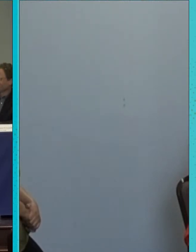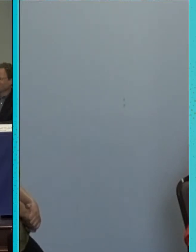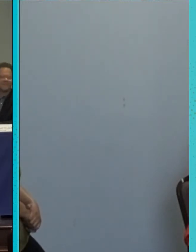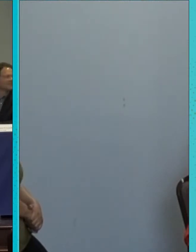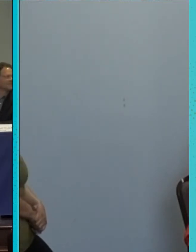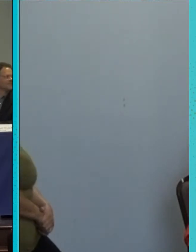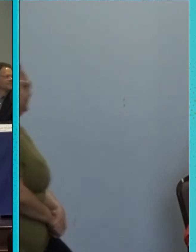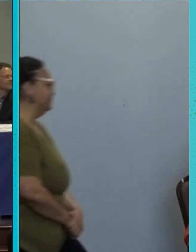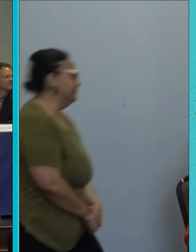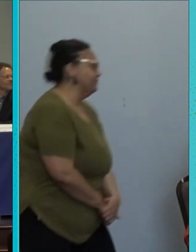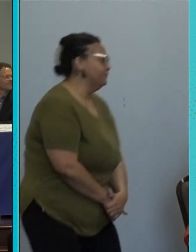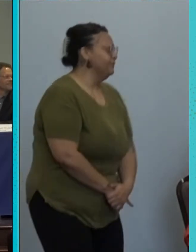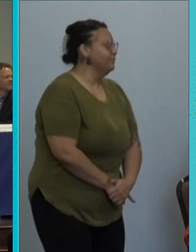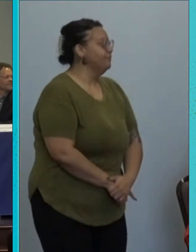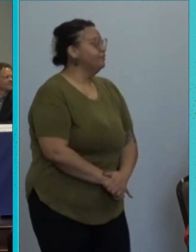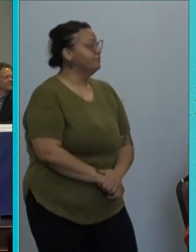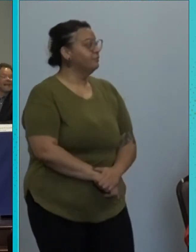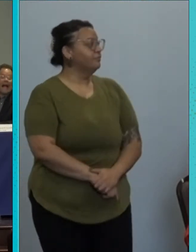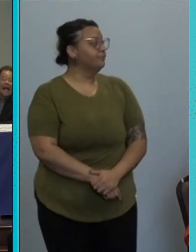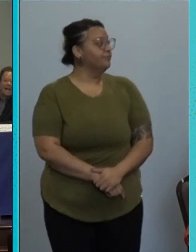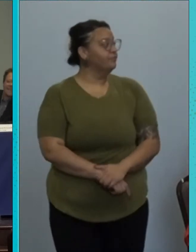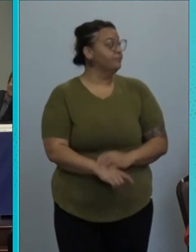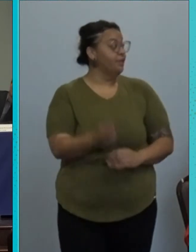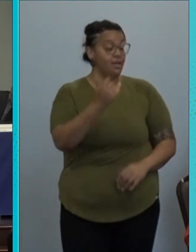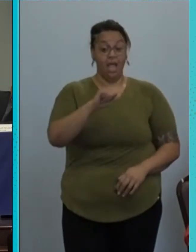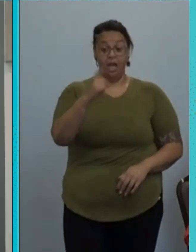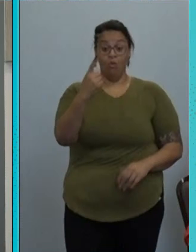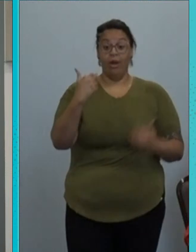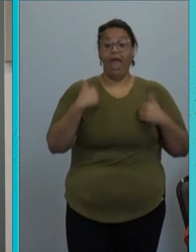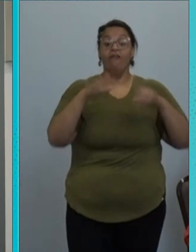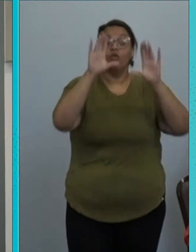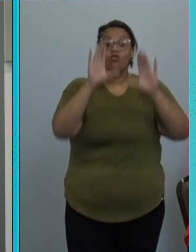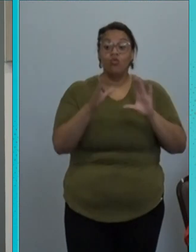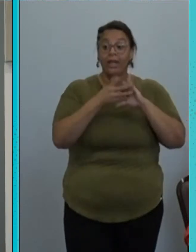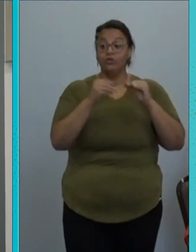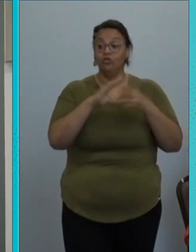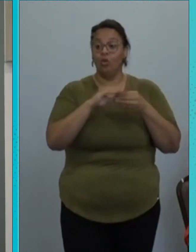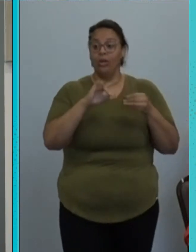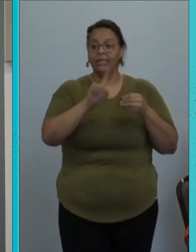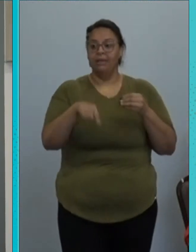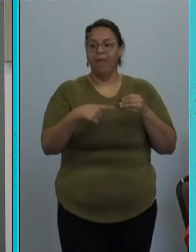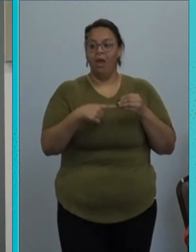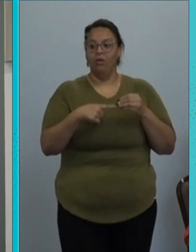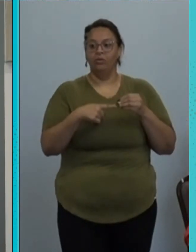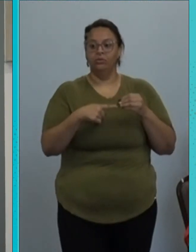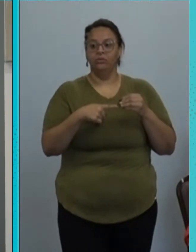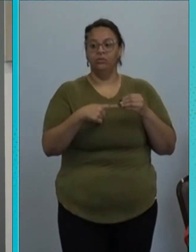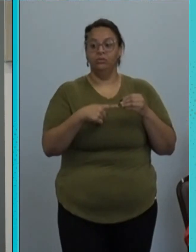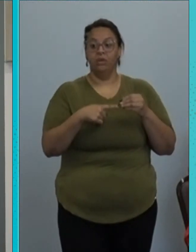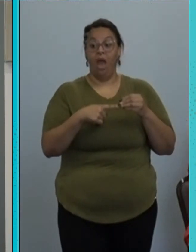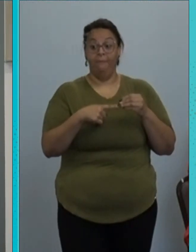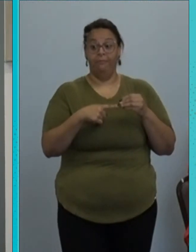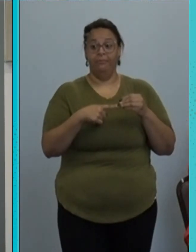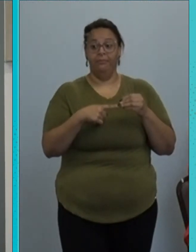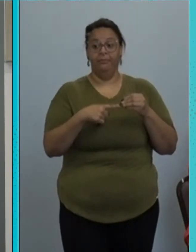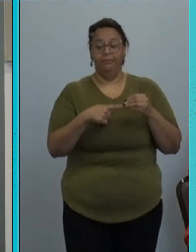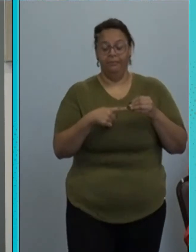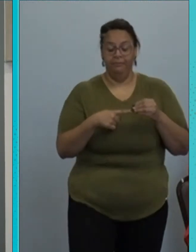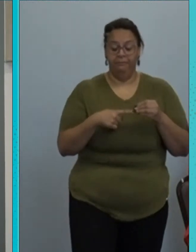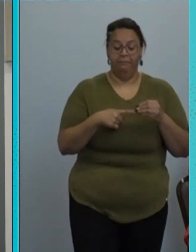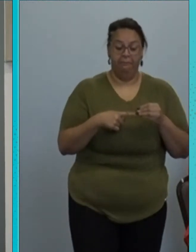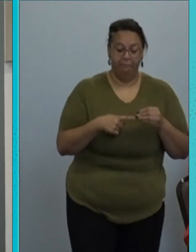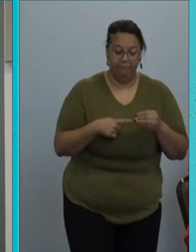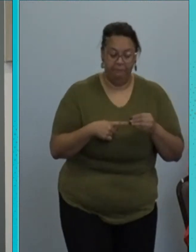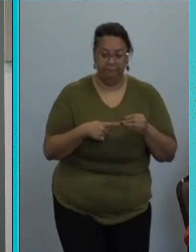Do any of you guys have great stories about Thomas to share now? A little bit. Oh, I can see. There's some thoughts